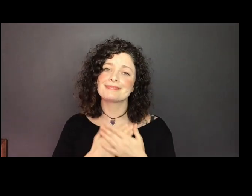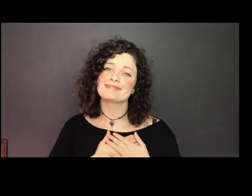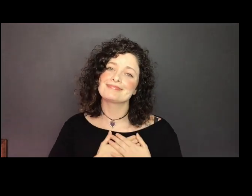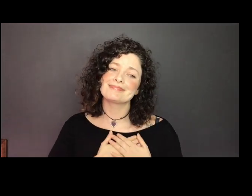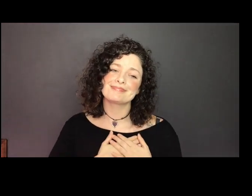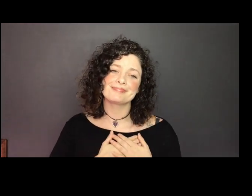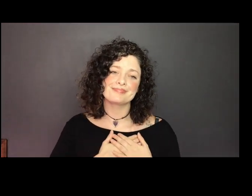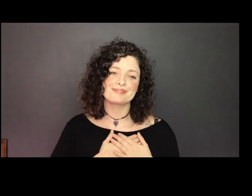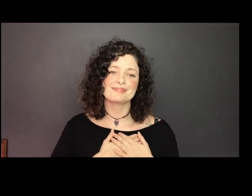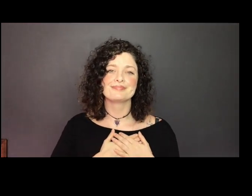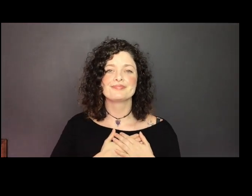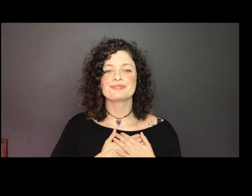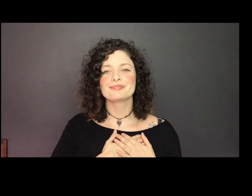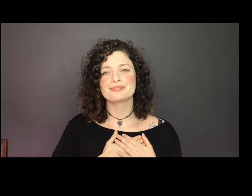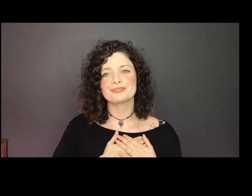be good,